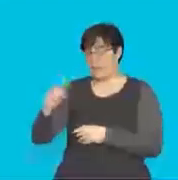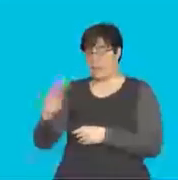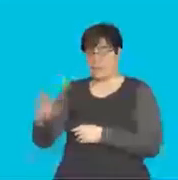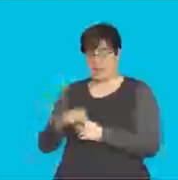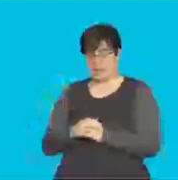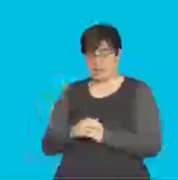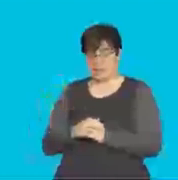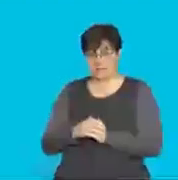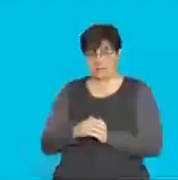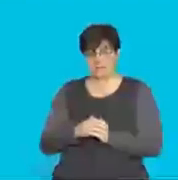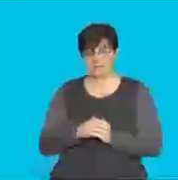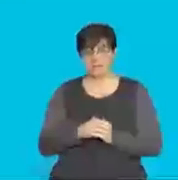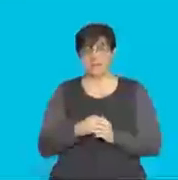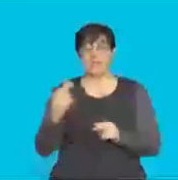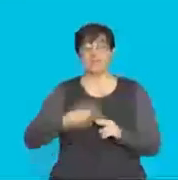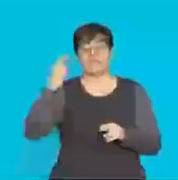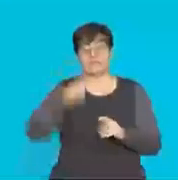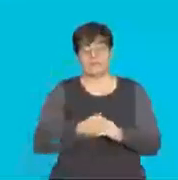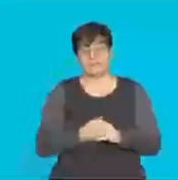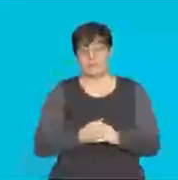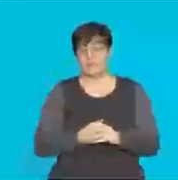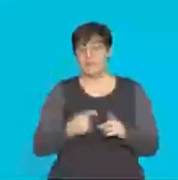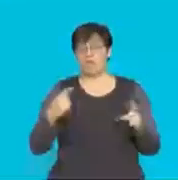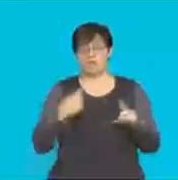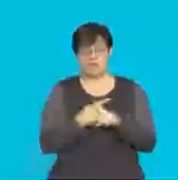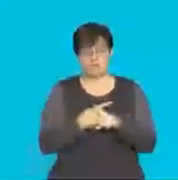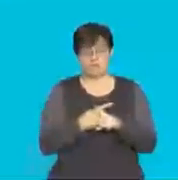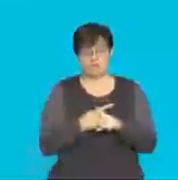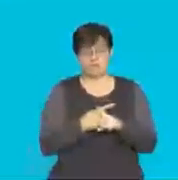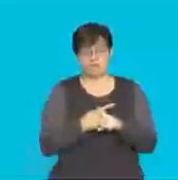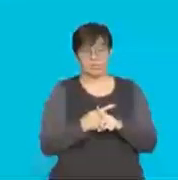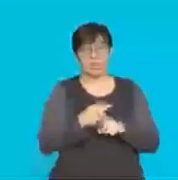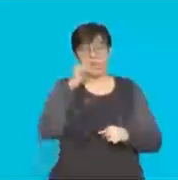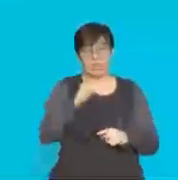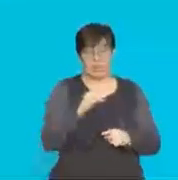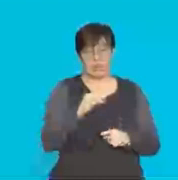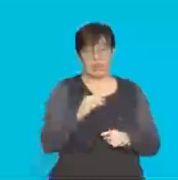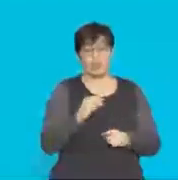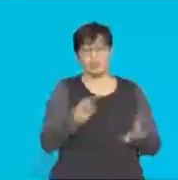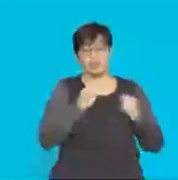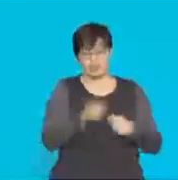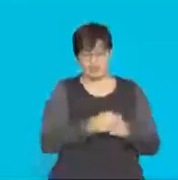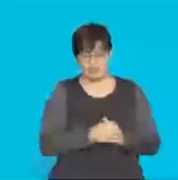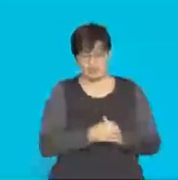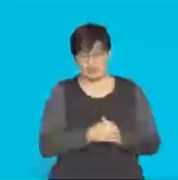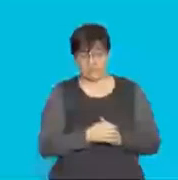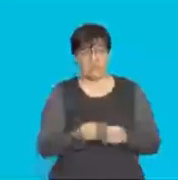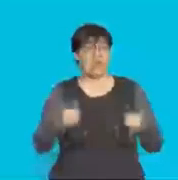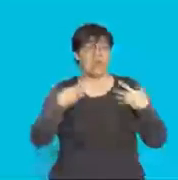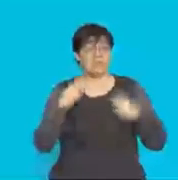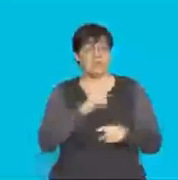there. And finally, this is a cross of the small recessive b's. And this then gives us